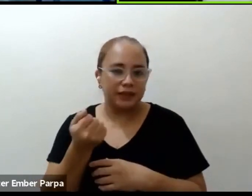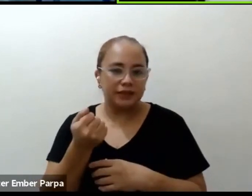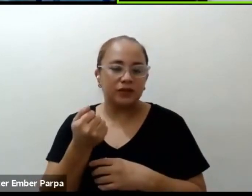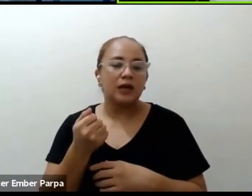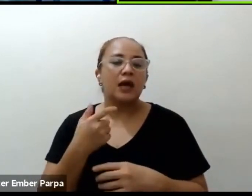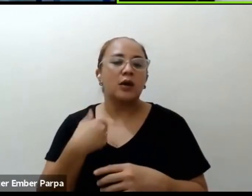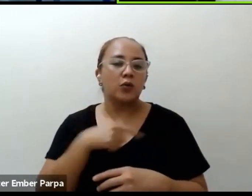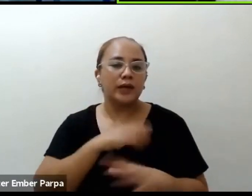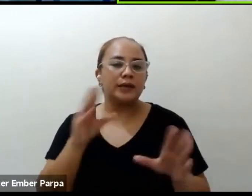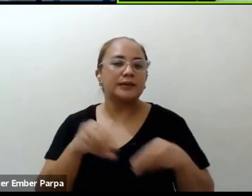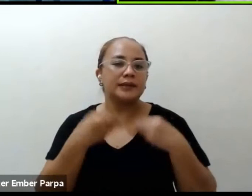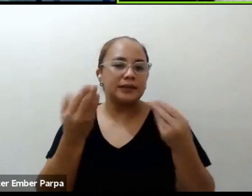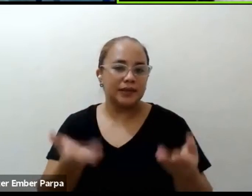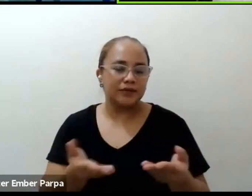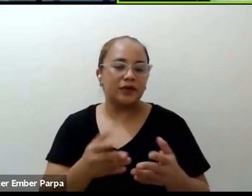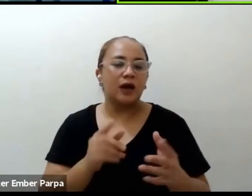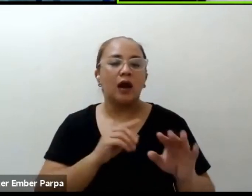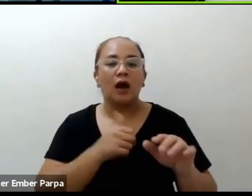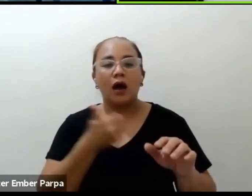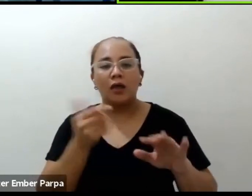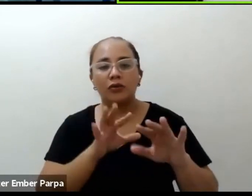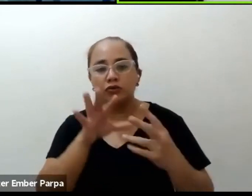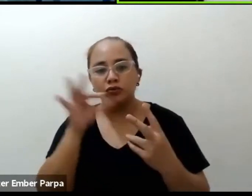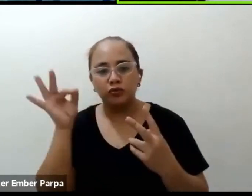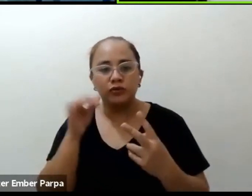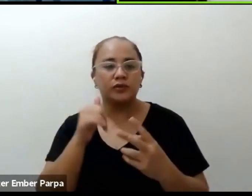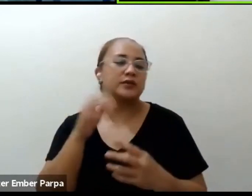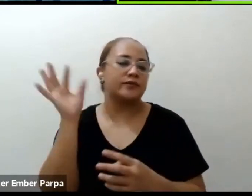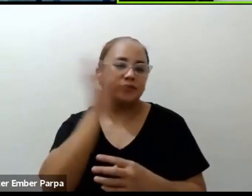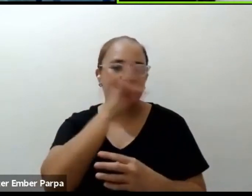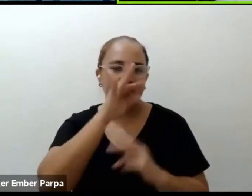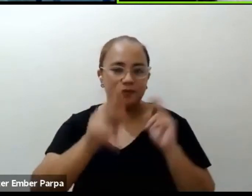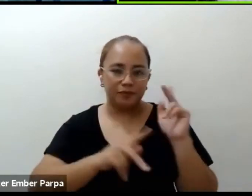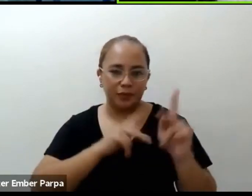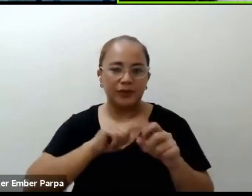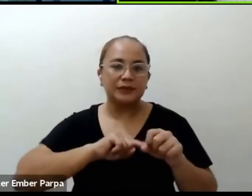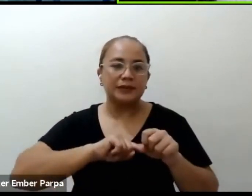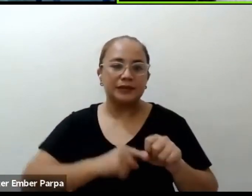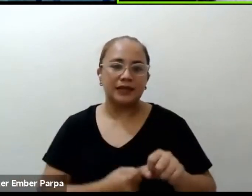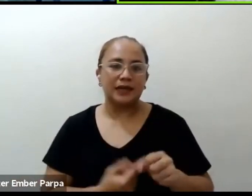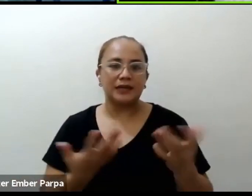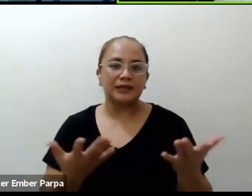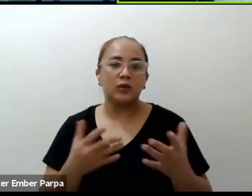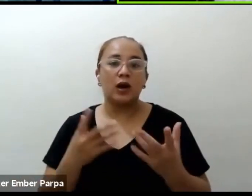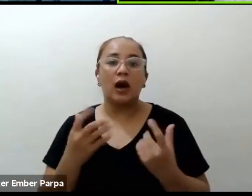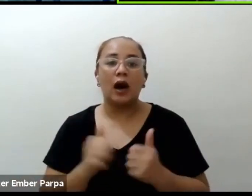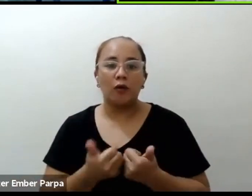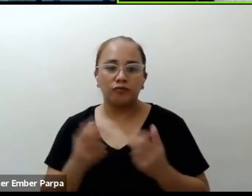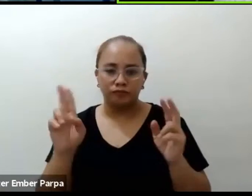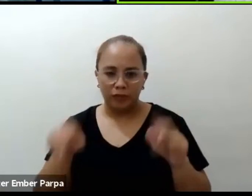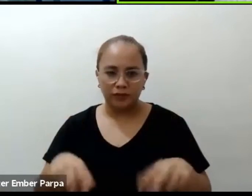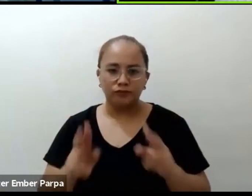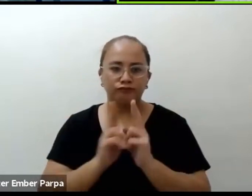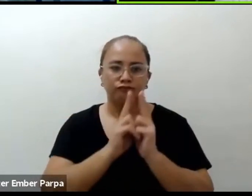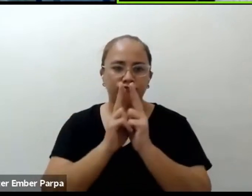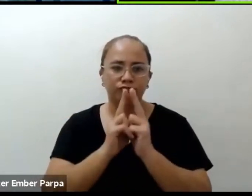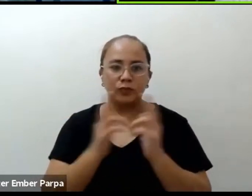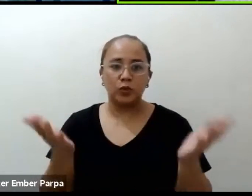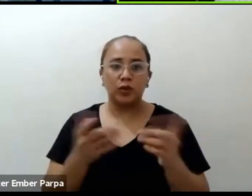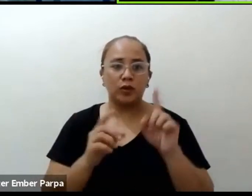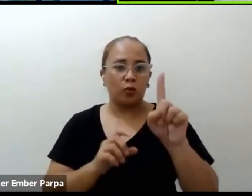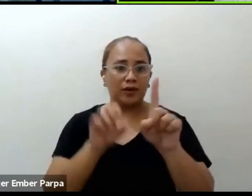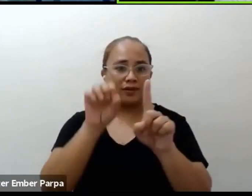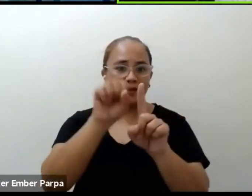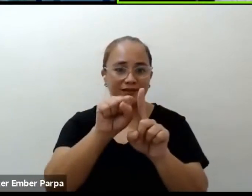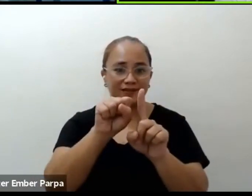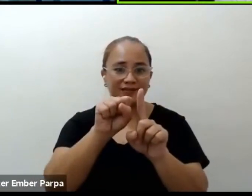can give a better alternative to the Filipino people. And we start that by being united. Kami po sa Isang Bayan